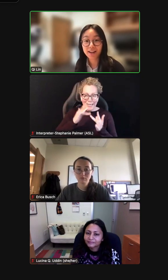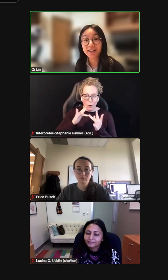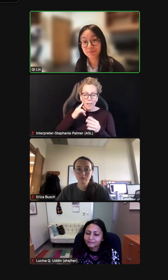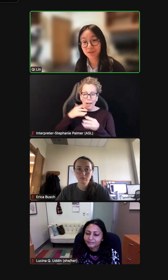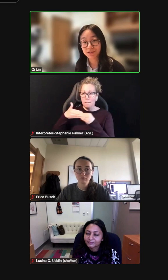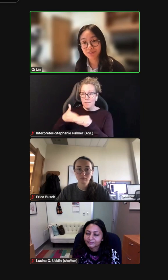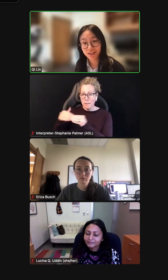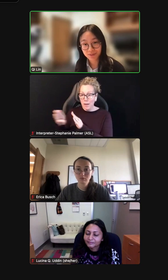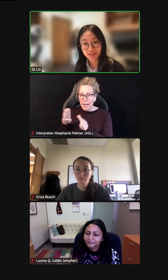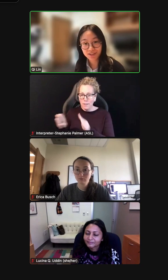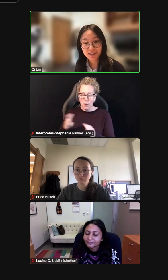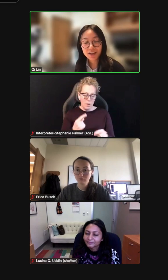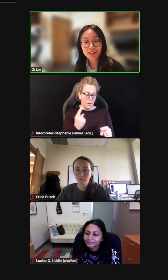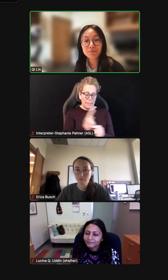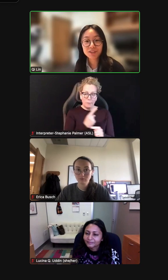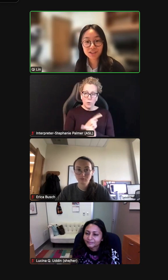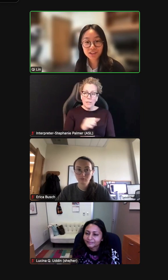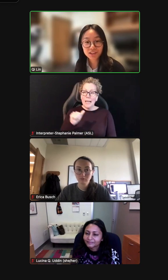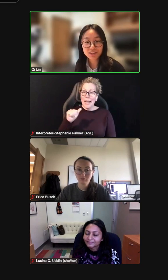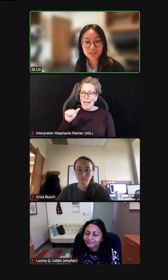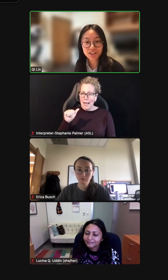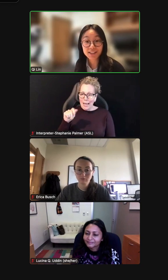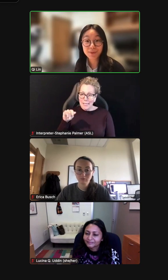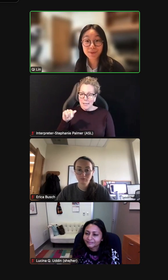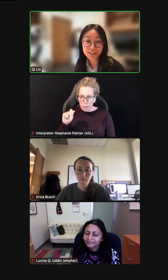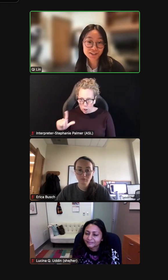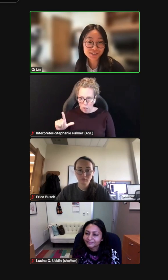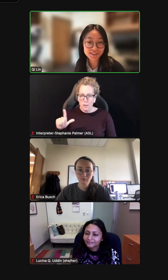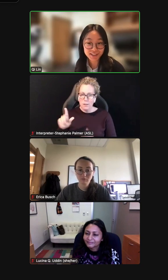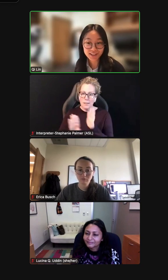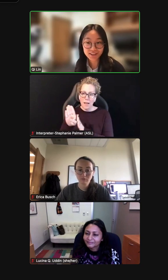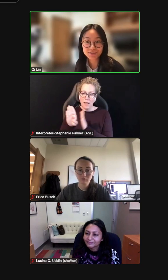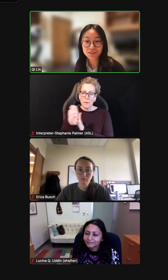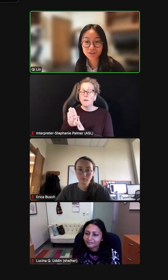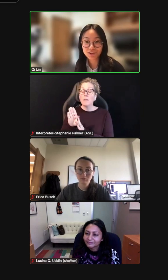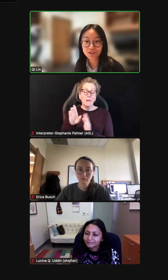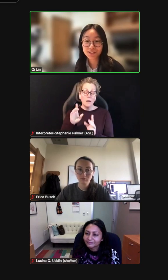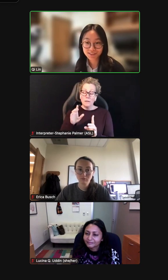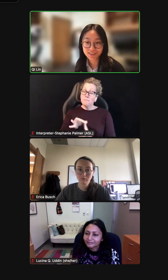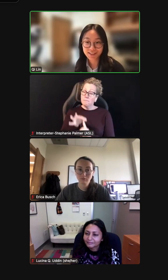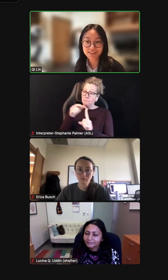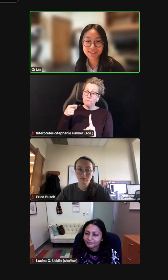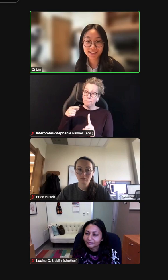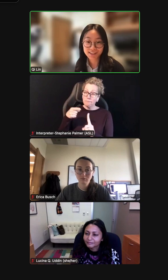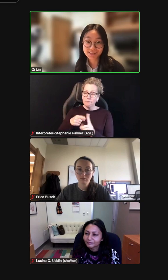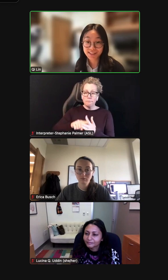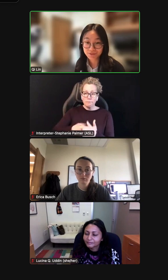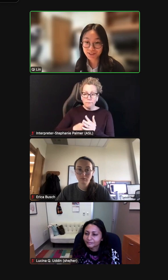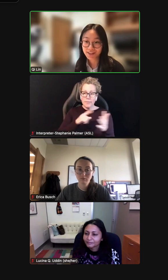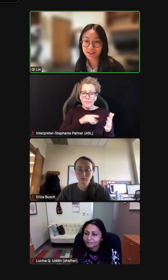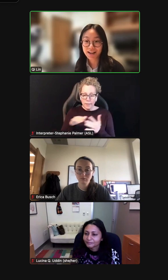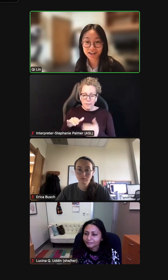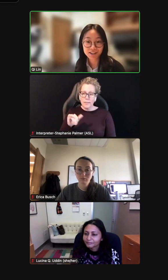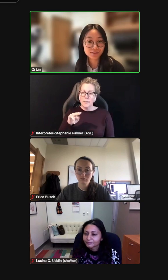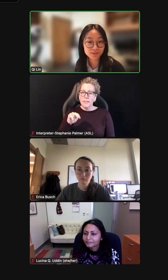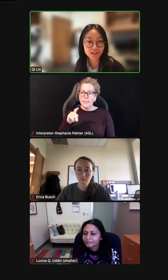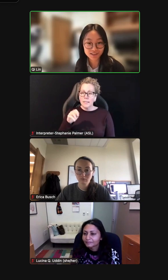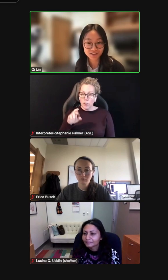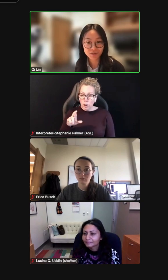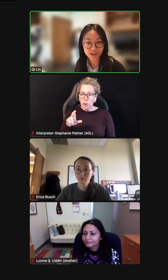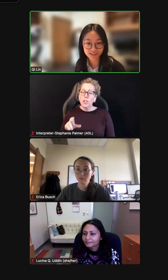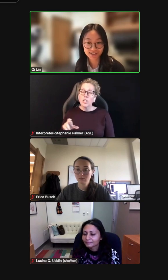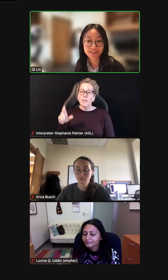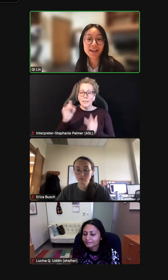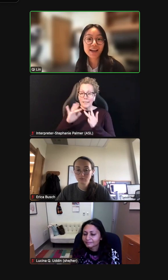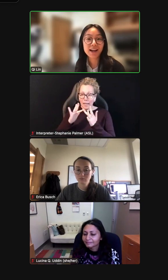typical and atypical development. In particular, she has pioneered the study of the role of insula and the salience network in higher-level